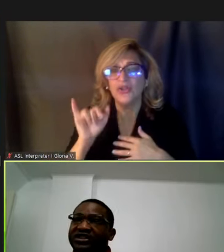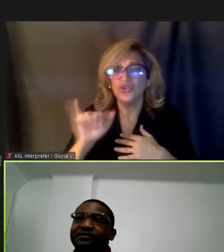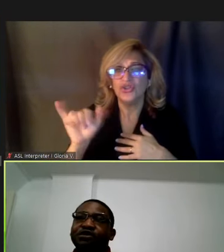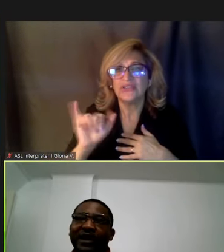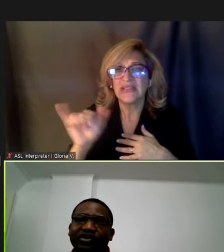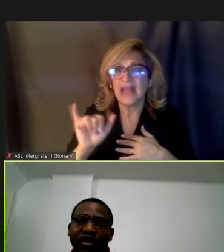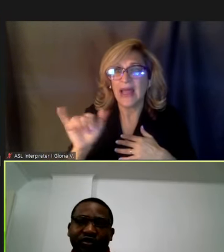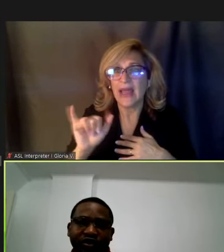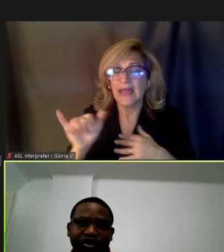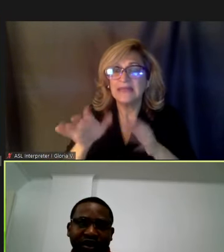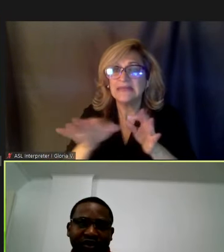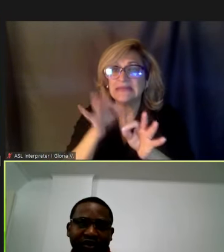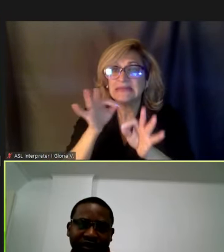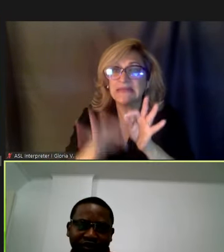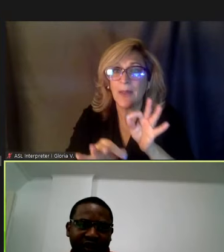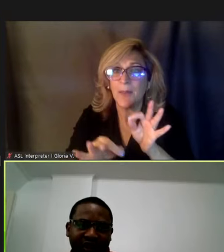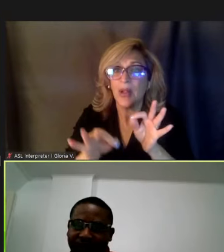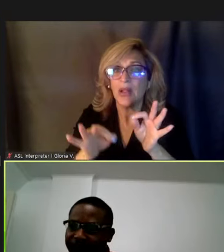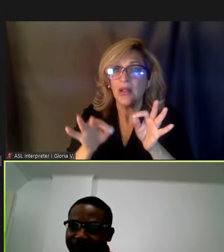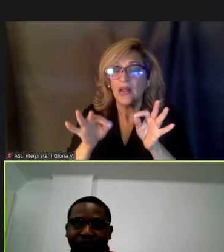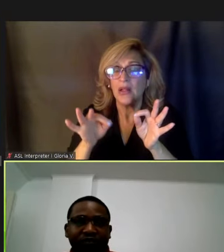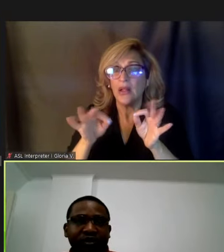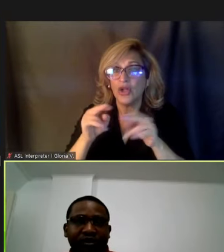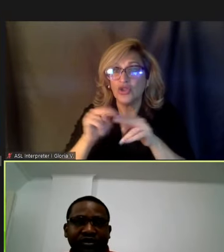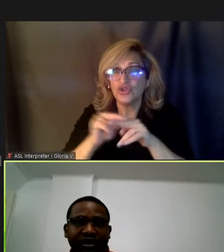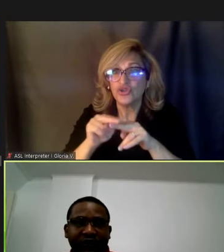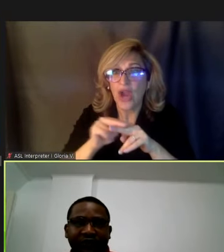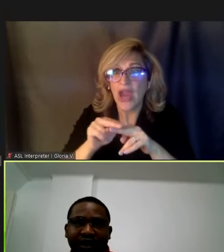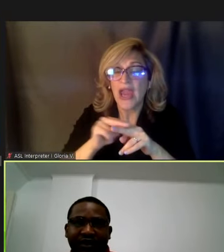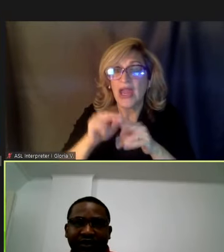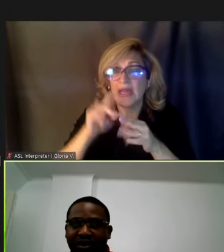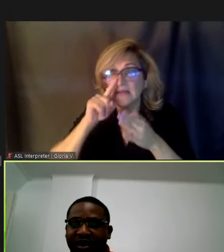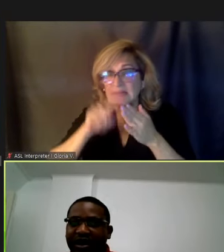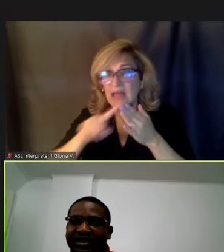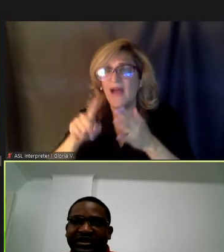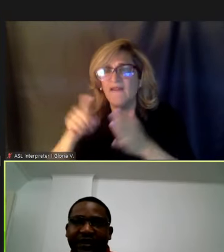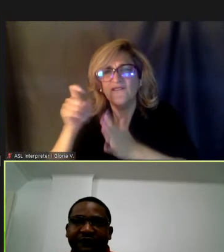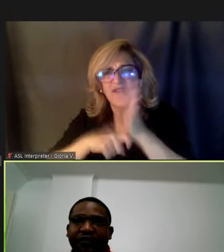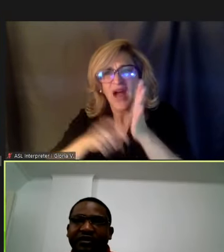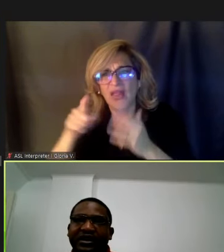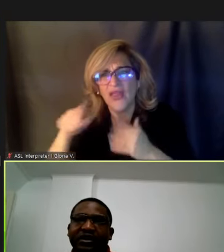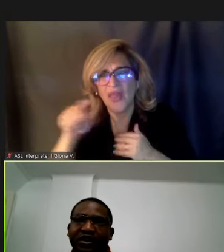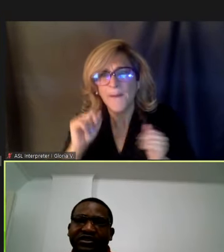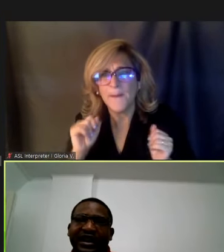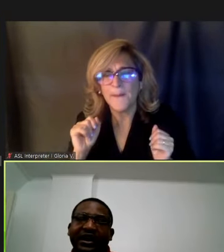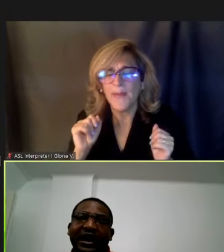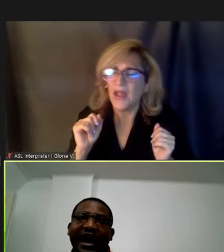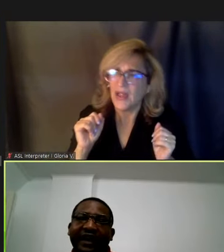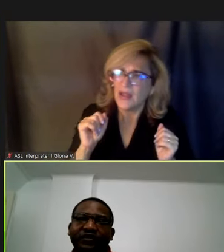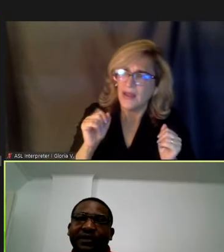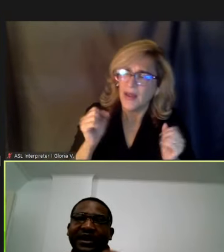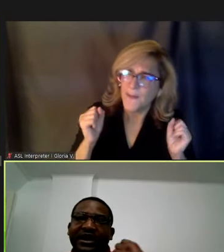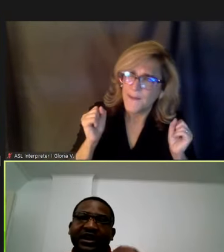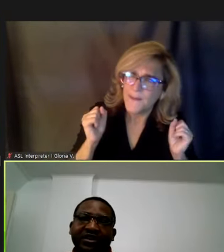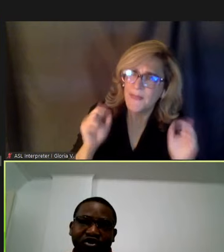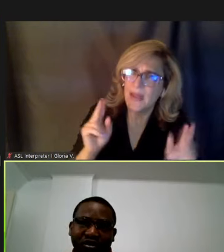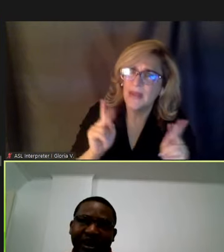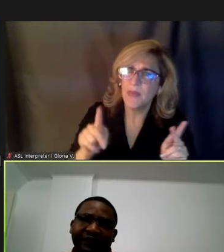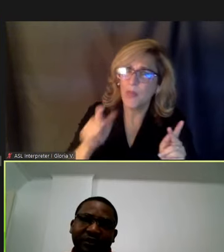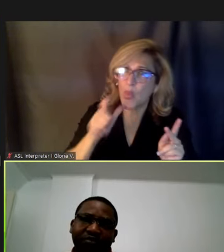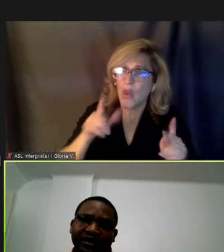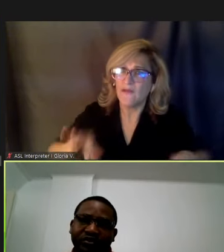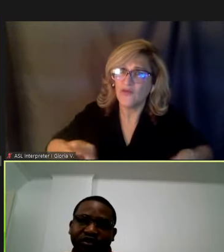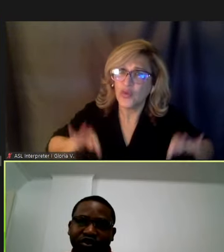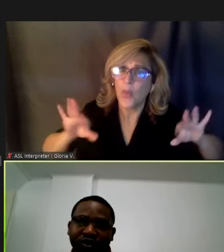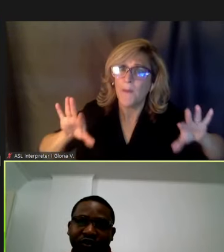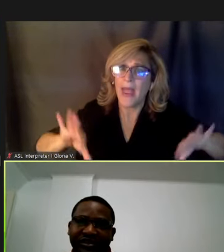Just a simple spot check on a train, there's another fine. It's not fair that us that have to pay a